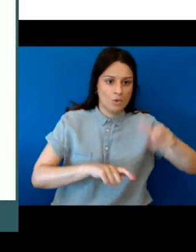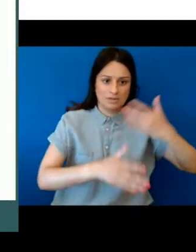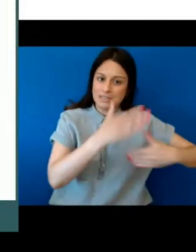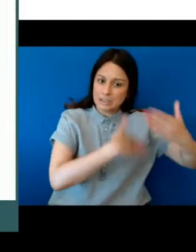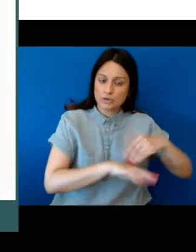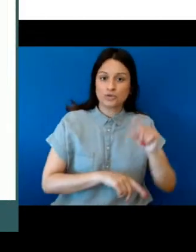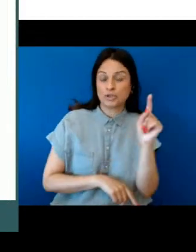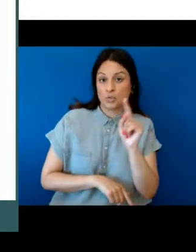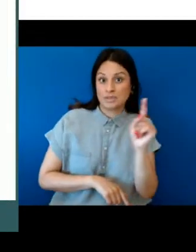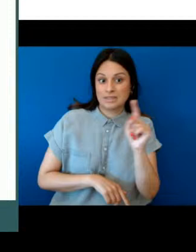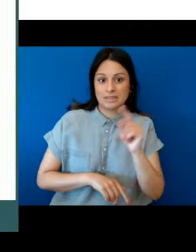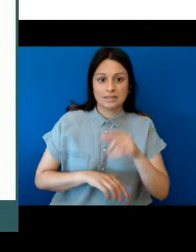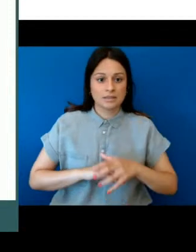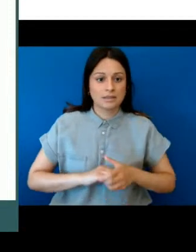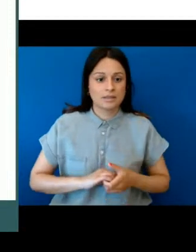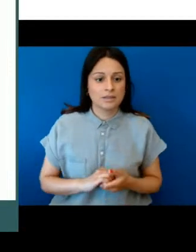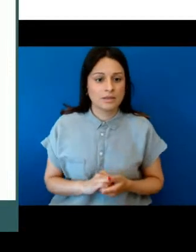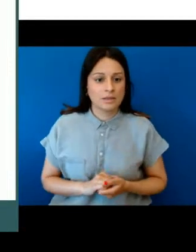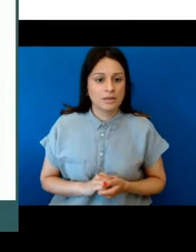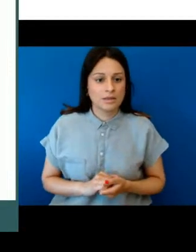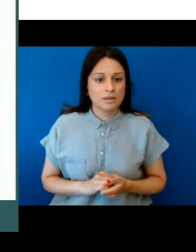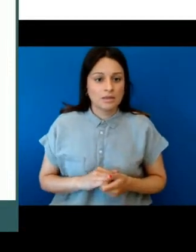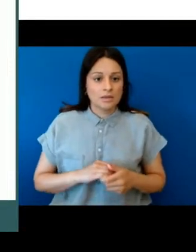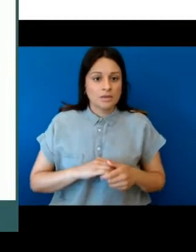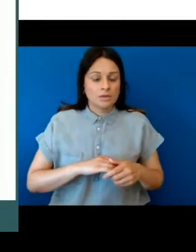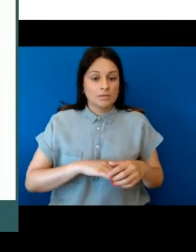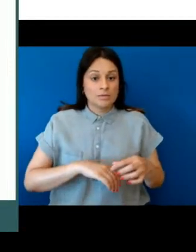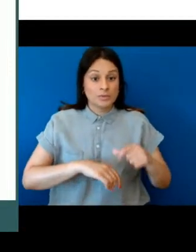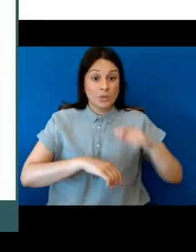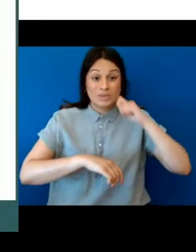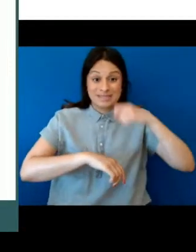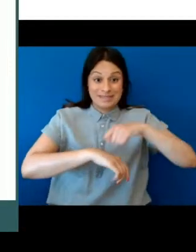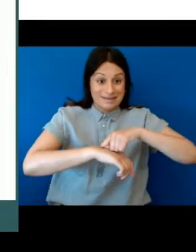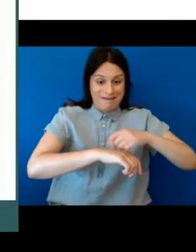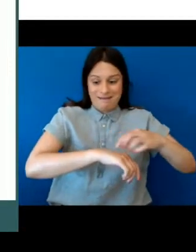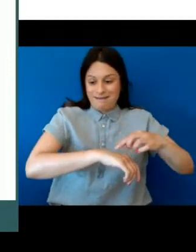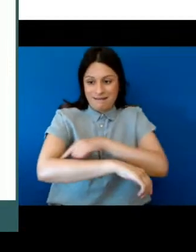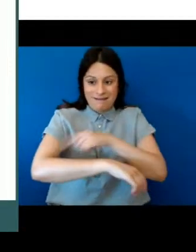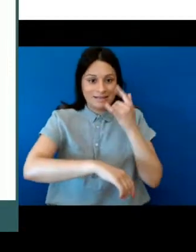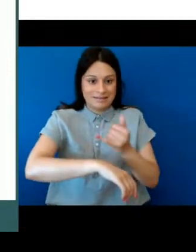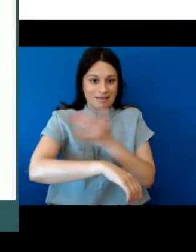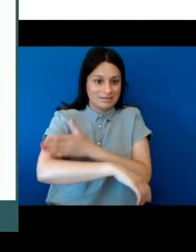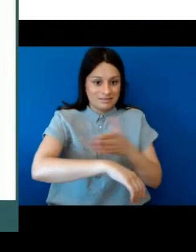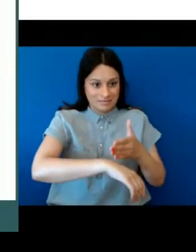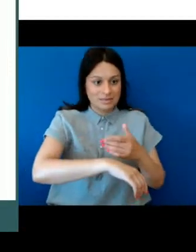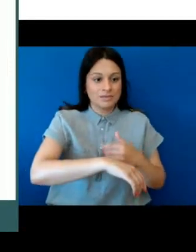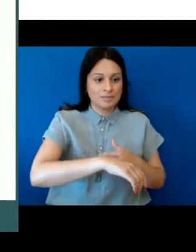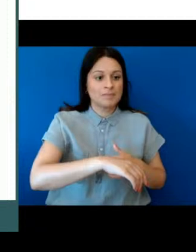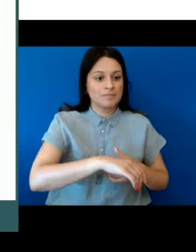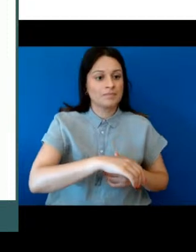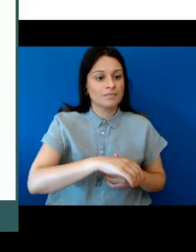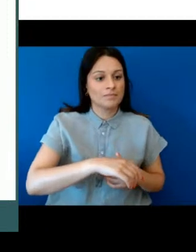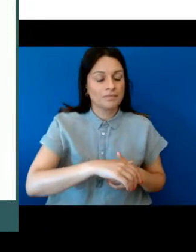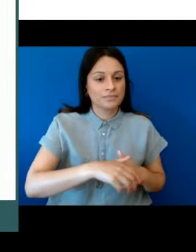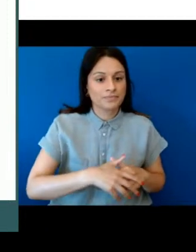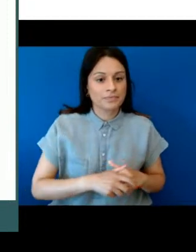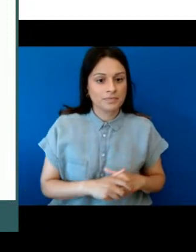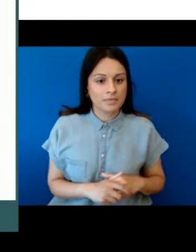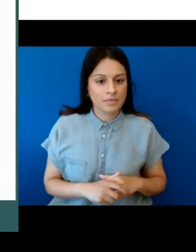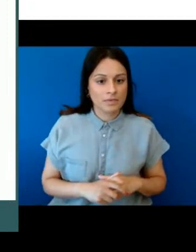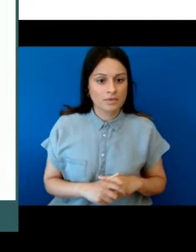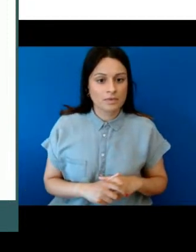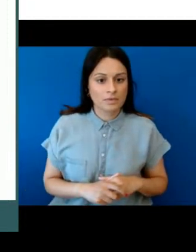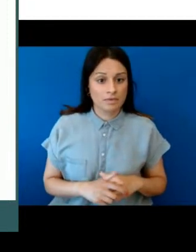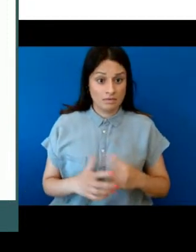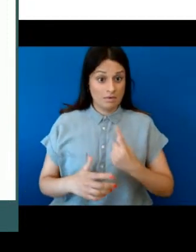forth. So then skin patch testing. So this isn't something I do myself.